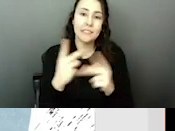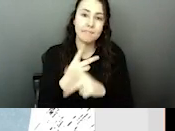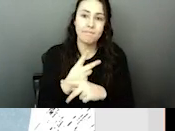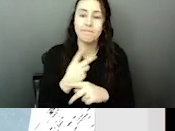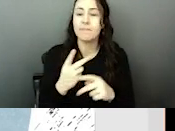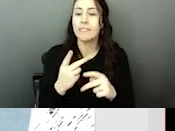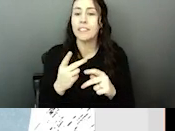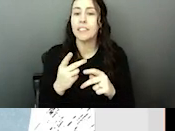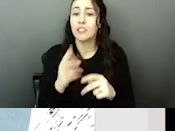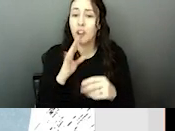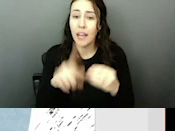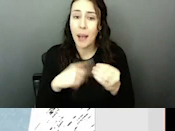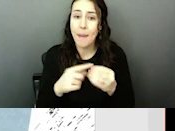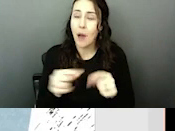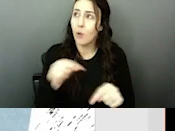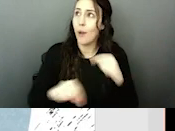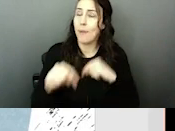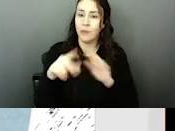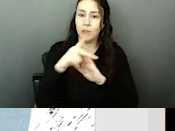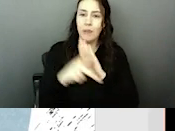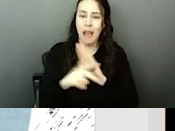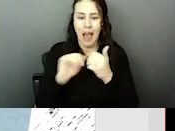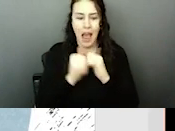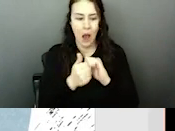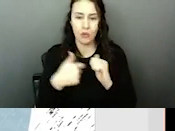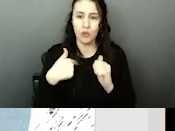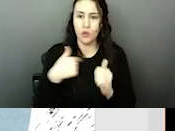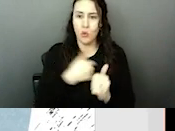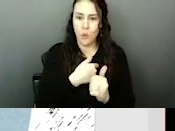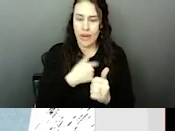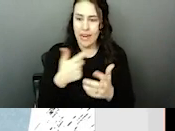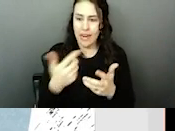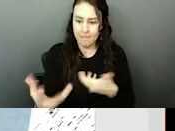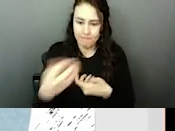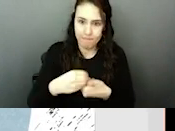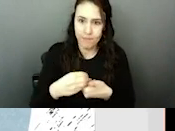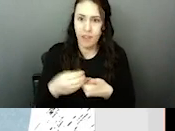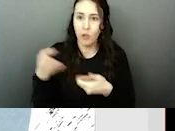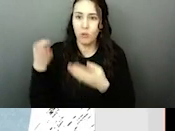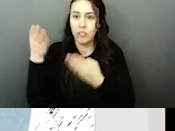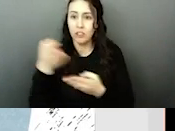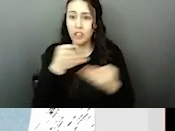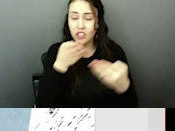those principles, saying, how do we incorporate these suggestions into the draft to make it,